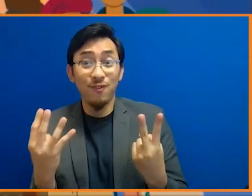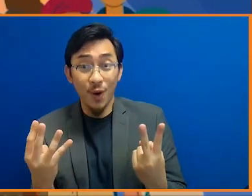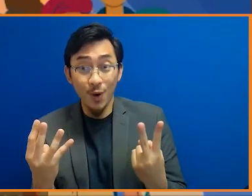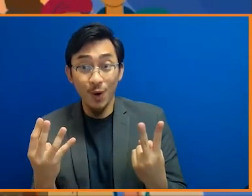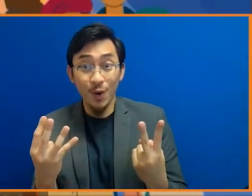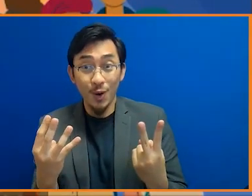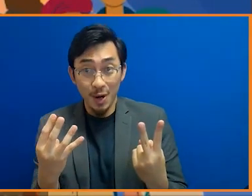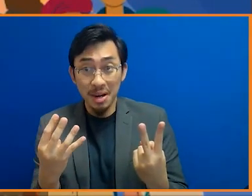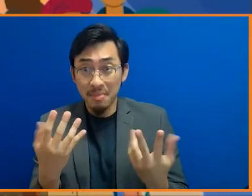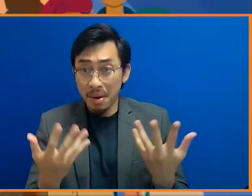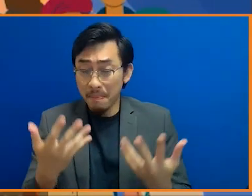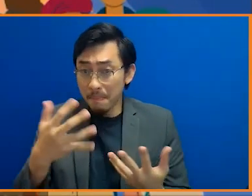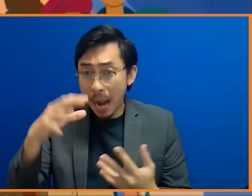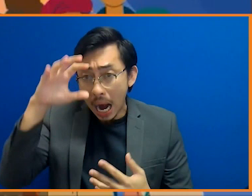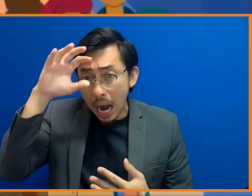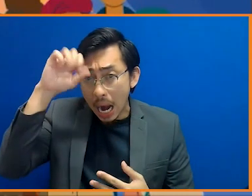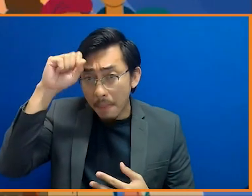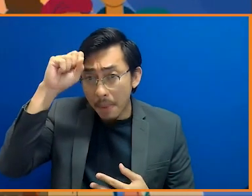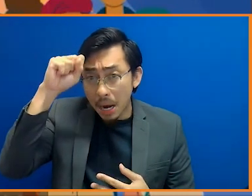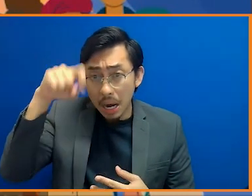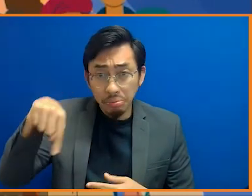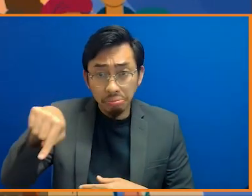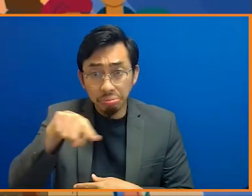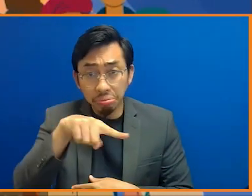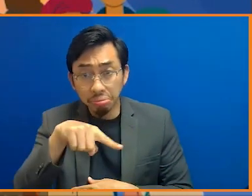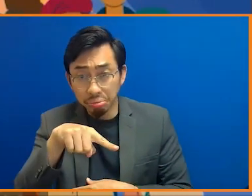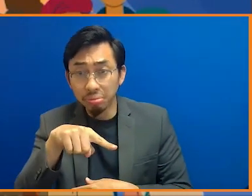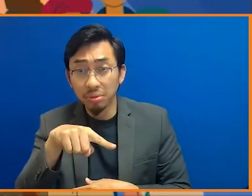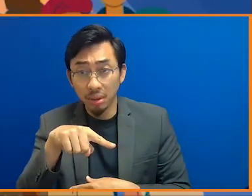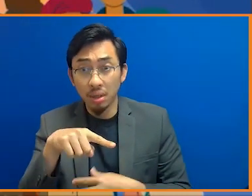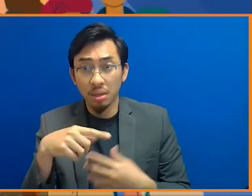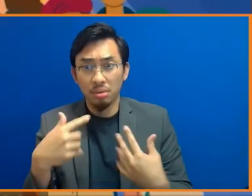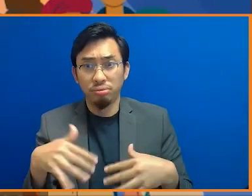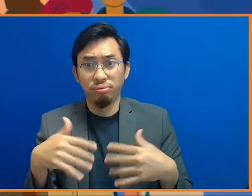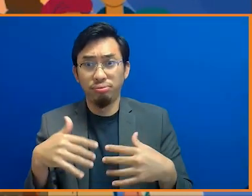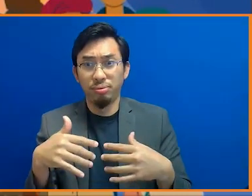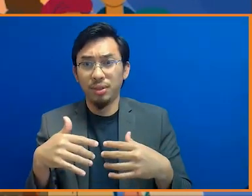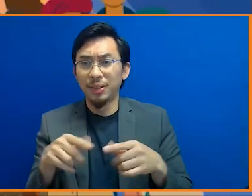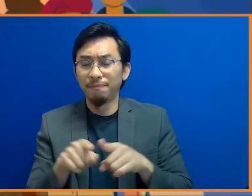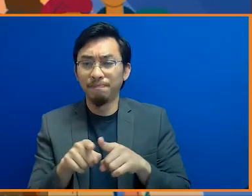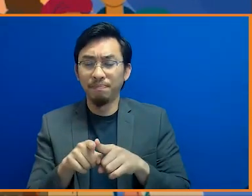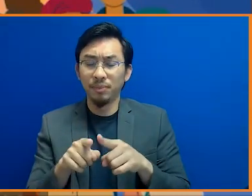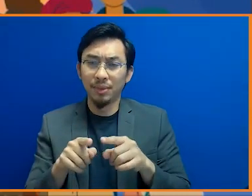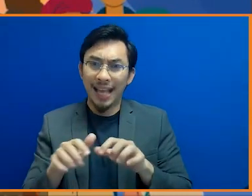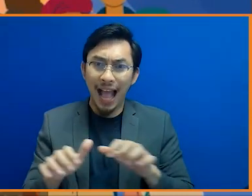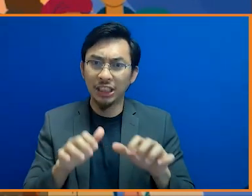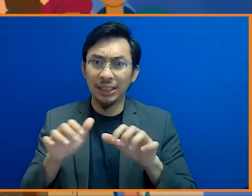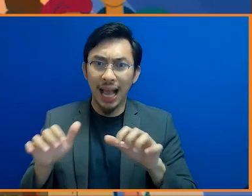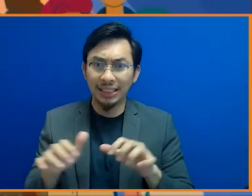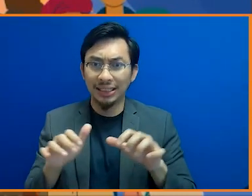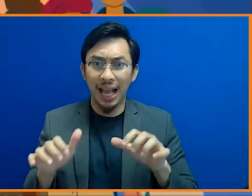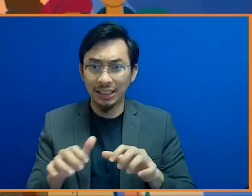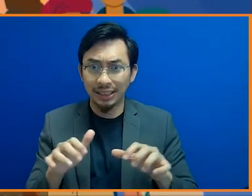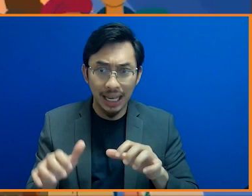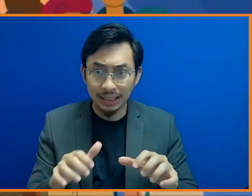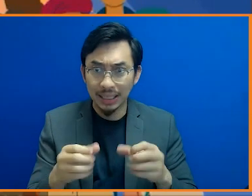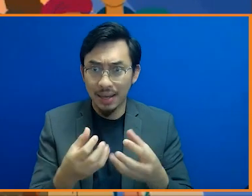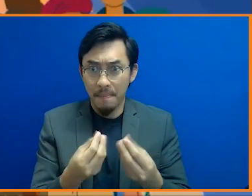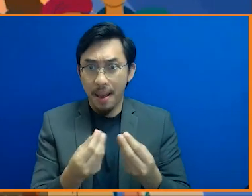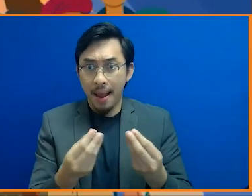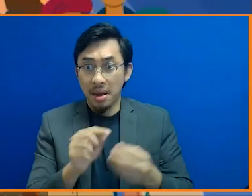the 2004, if you could remember, a lot of responsive or rather than